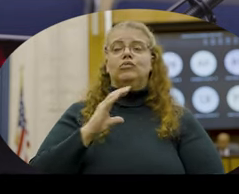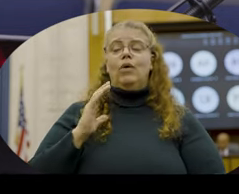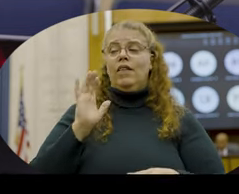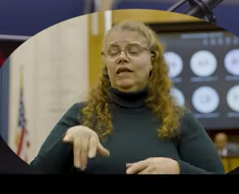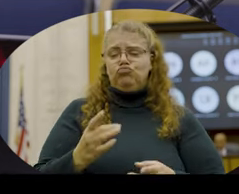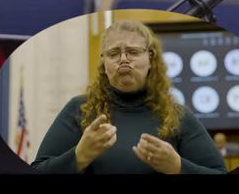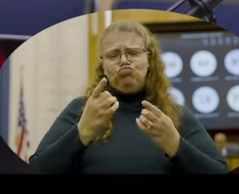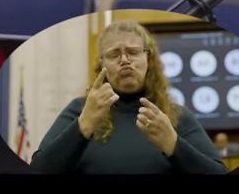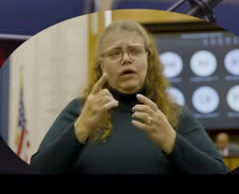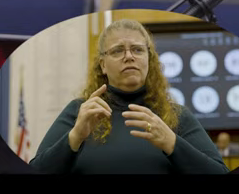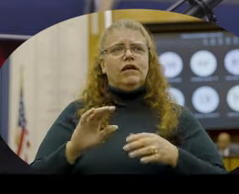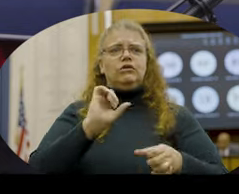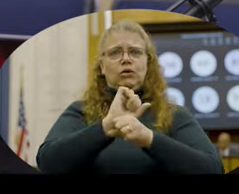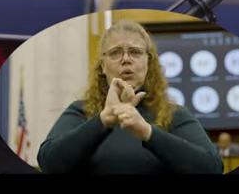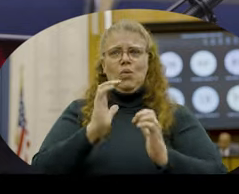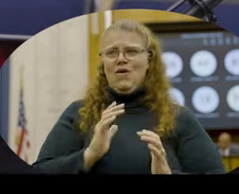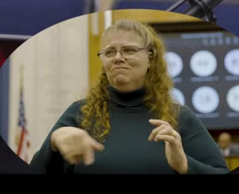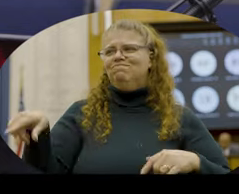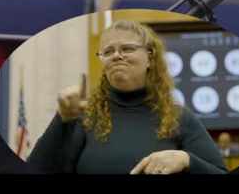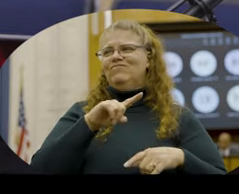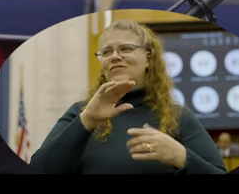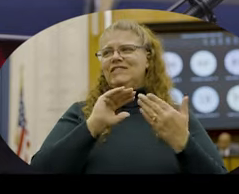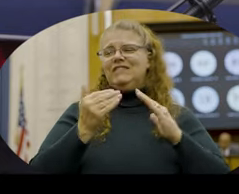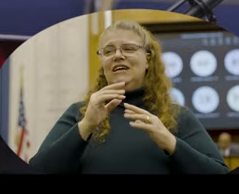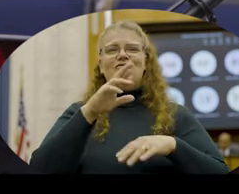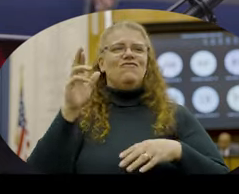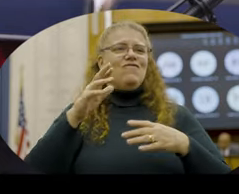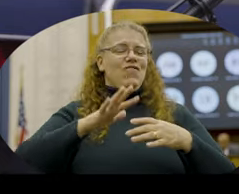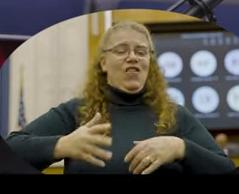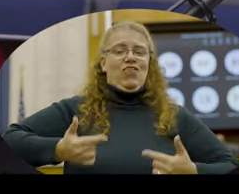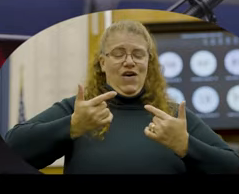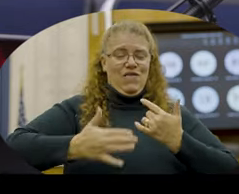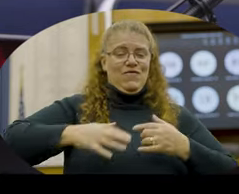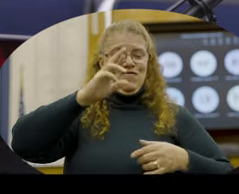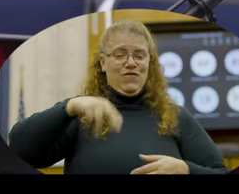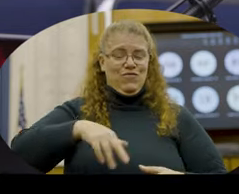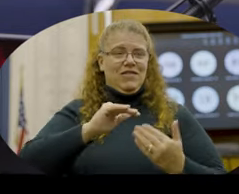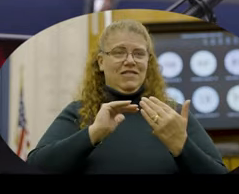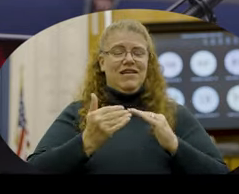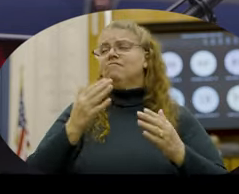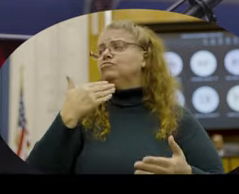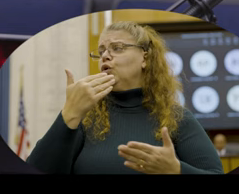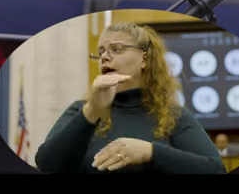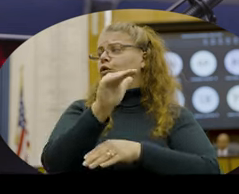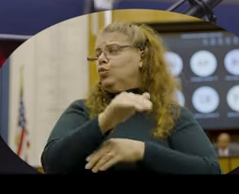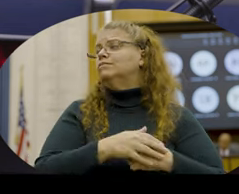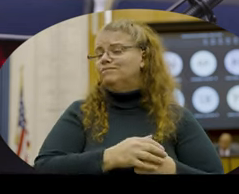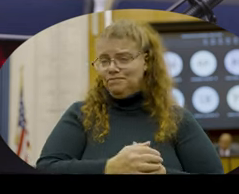dedicated fellow city employees, and residents of the great city of Richmond, good afternoon.